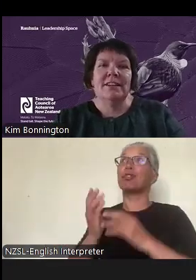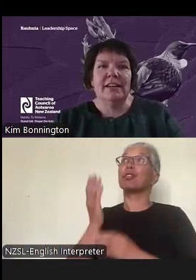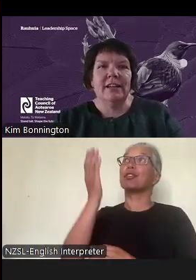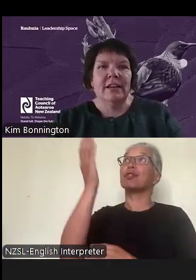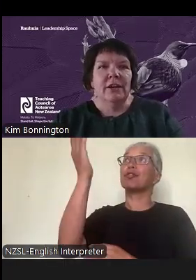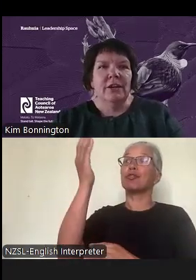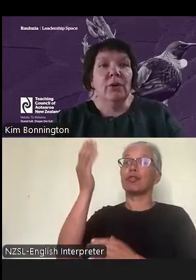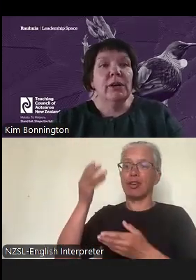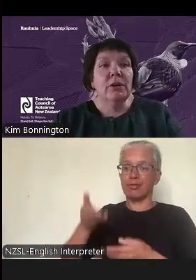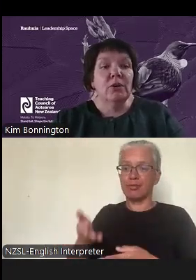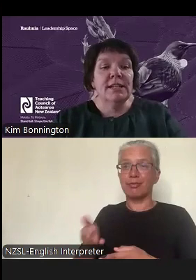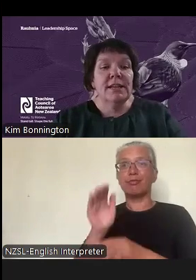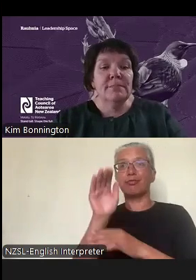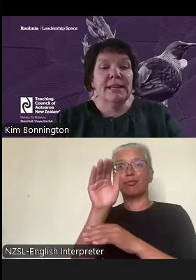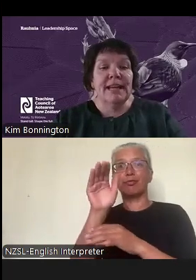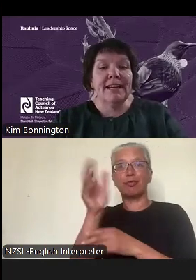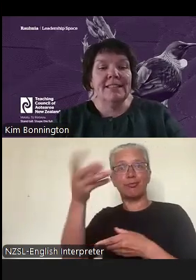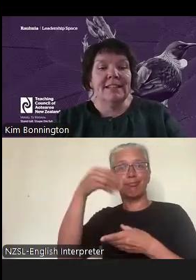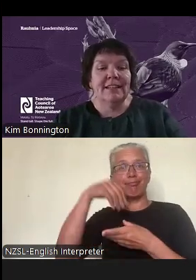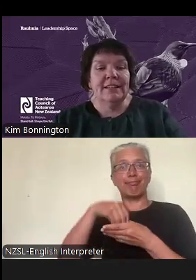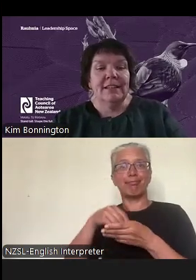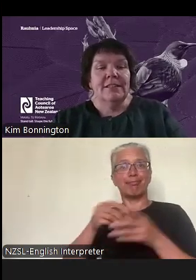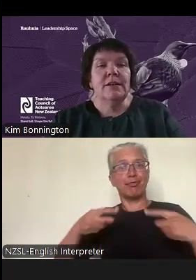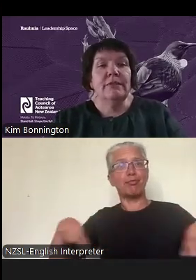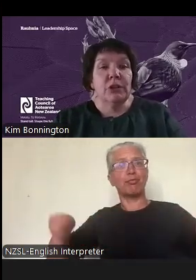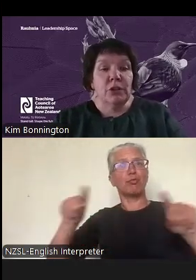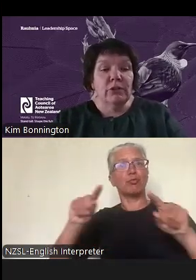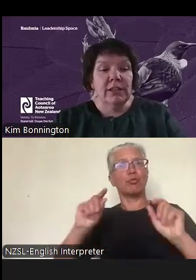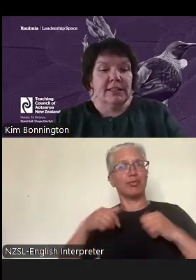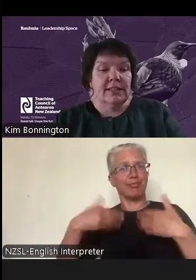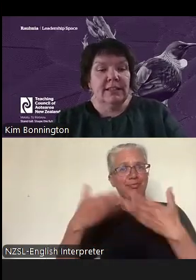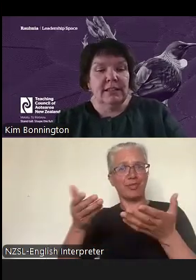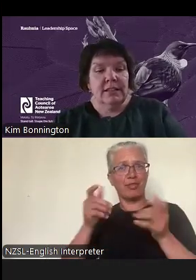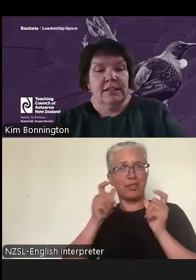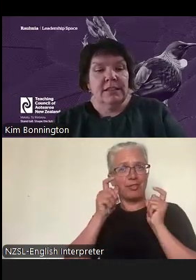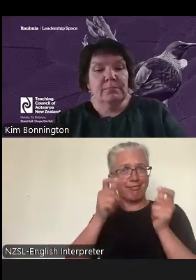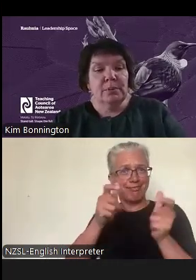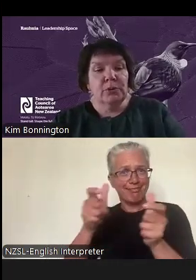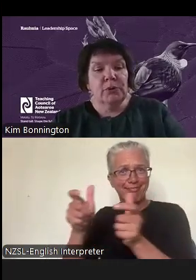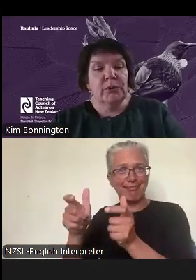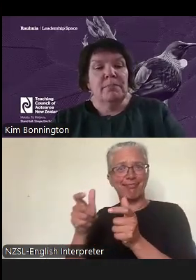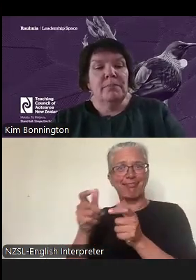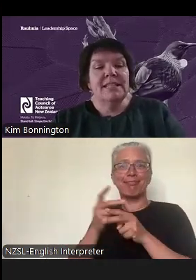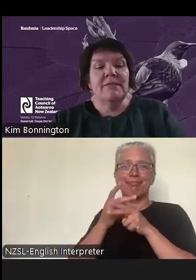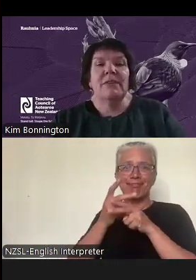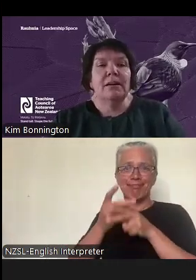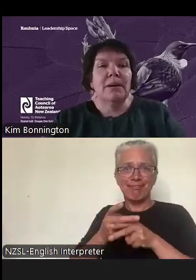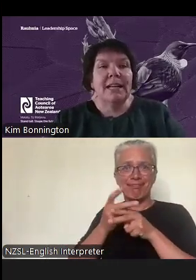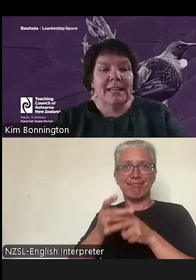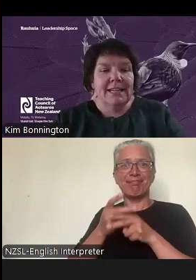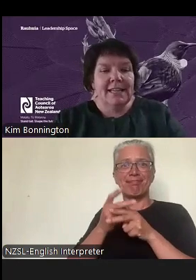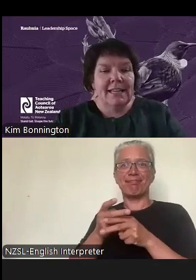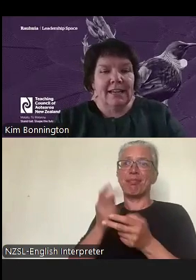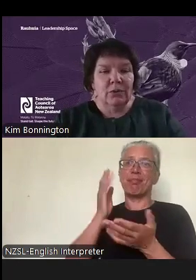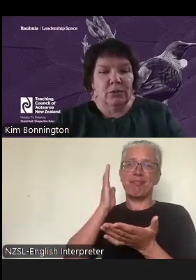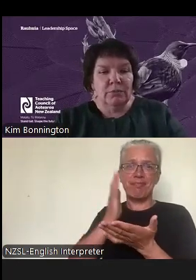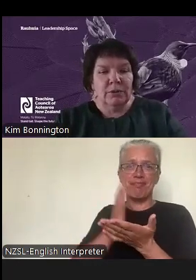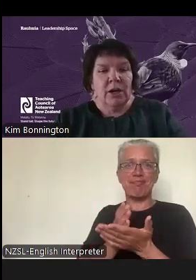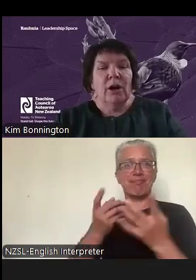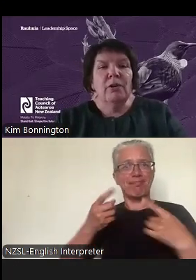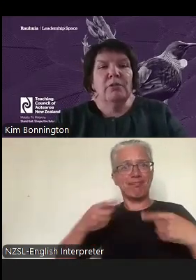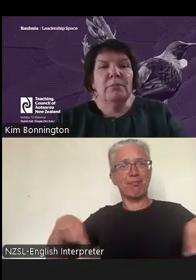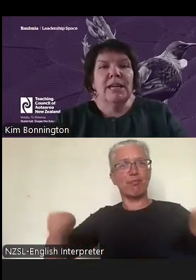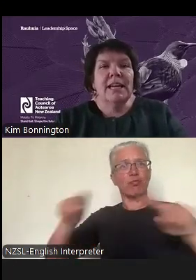ki tai. Koia ko te manakitanga, te whanaungatanga, te pono, me te whakamana i te